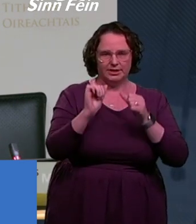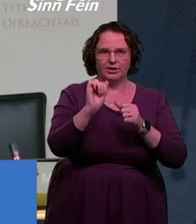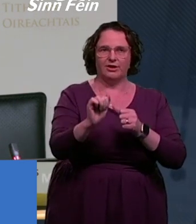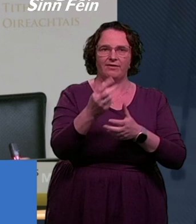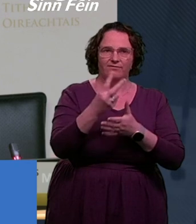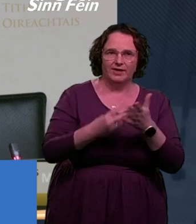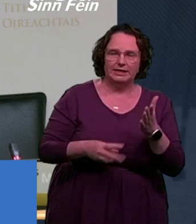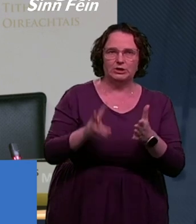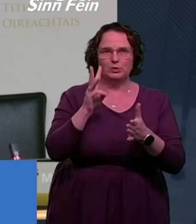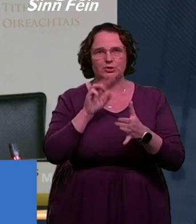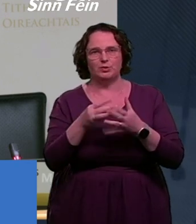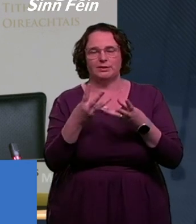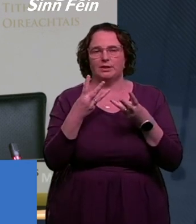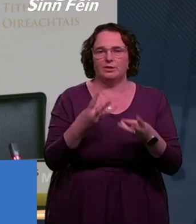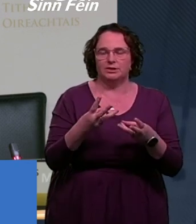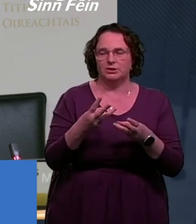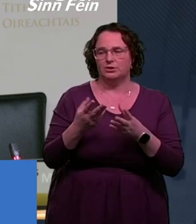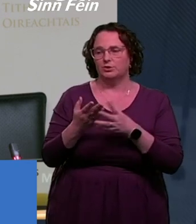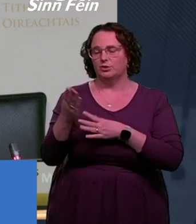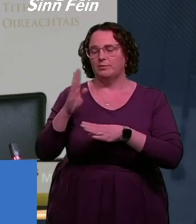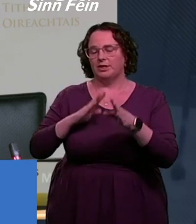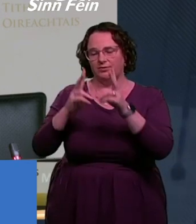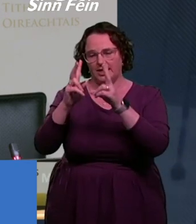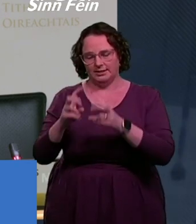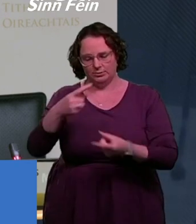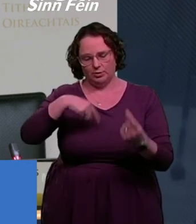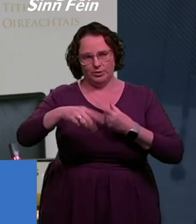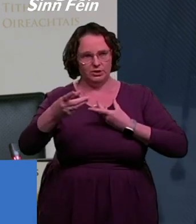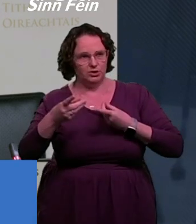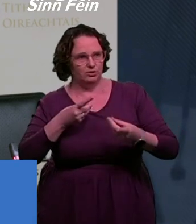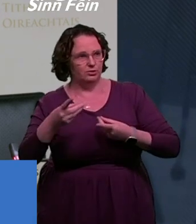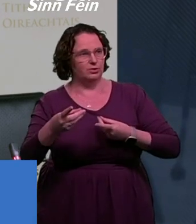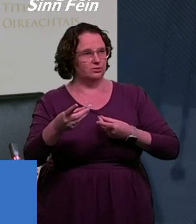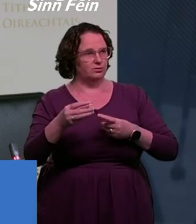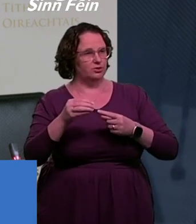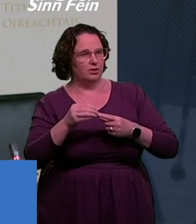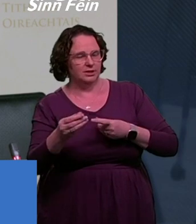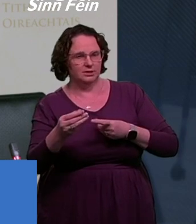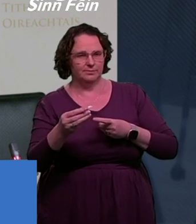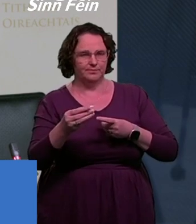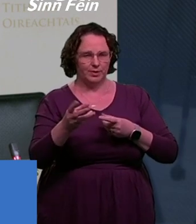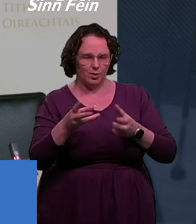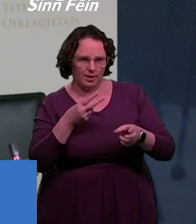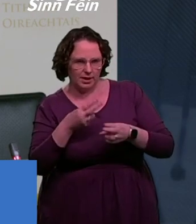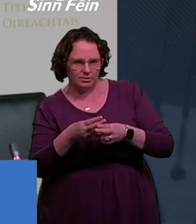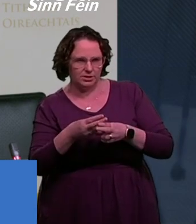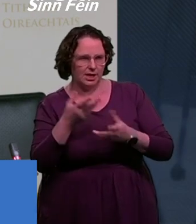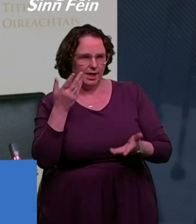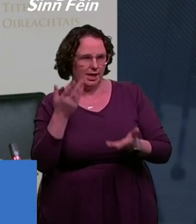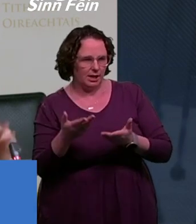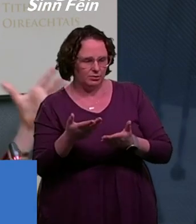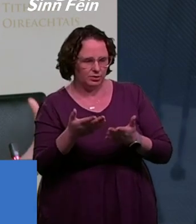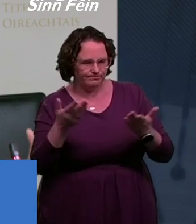wishes. So as behaviour analysts, that's what we work to do. We work to try to figure out how to encourage